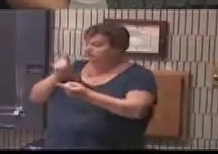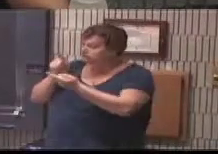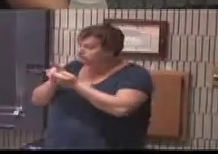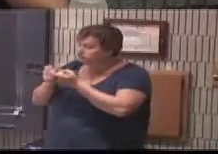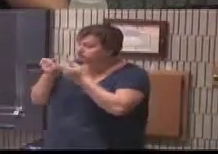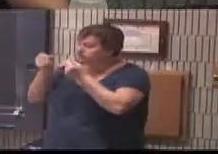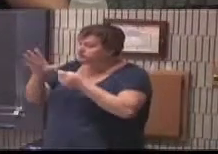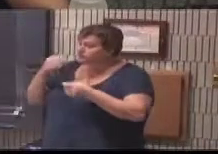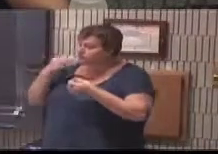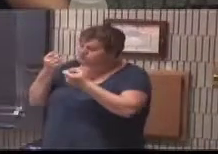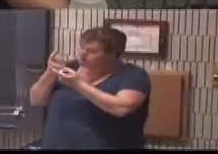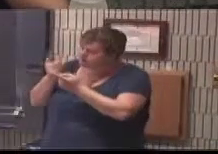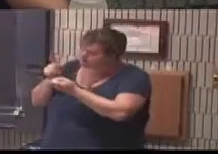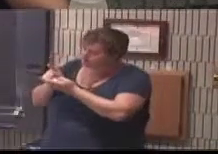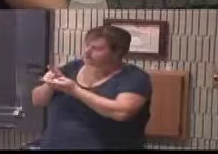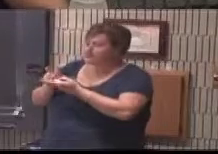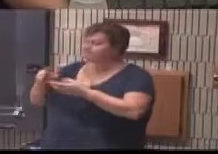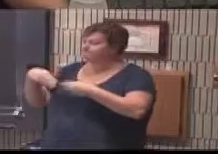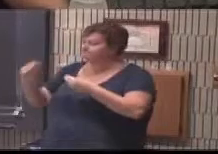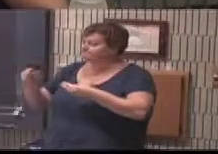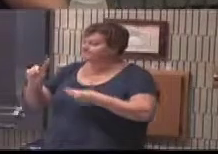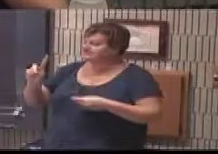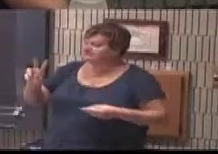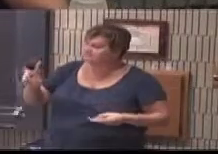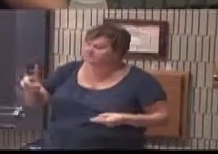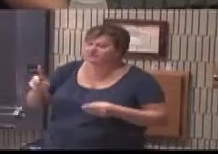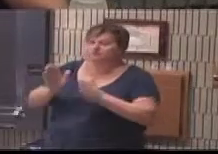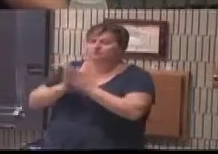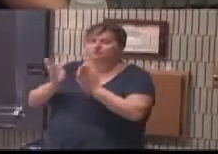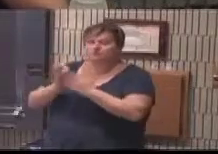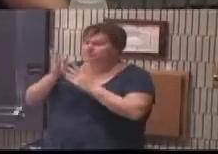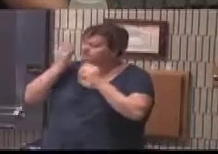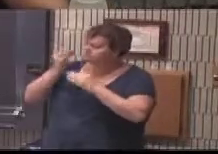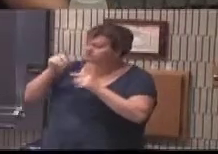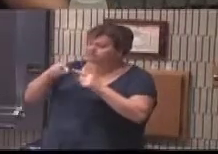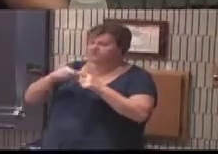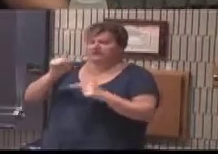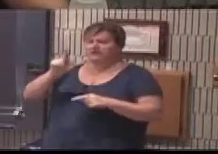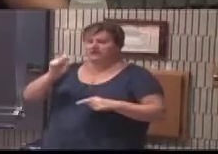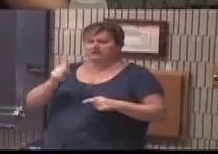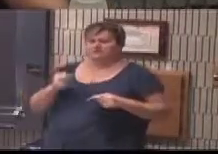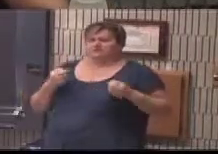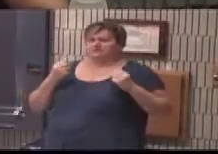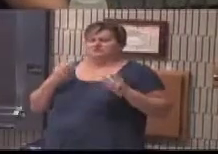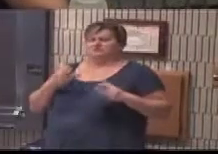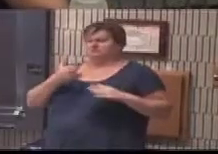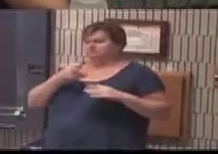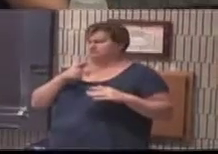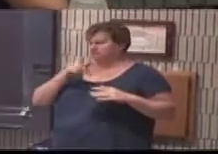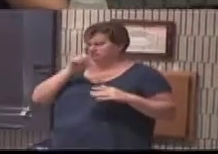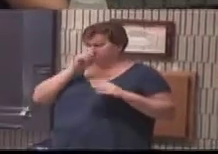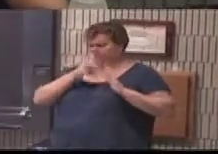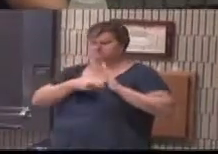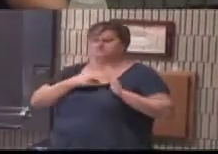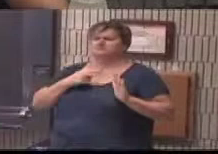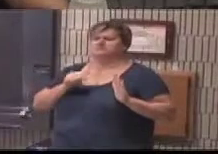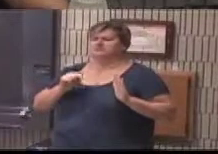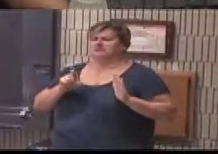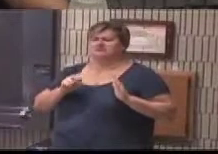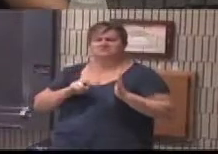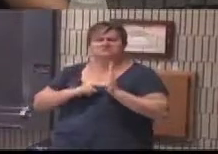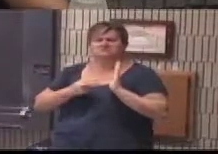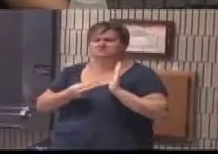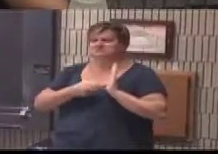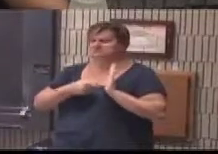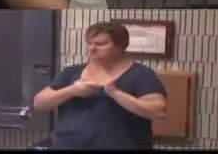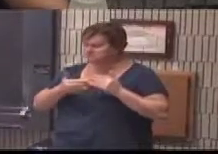DVDs, information about ALS. A lot of people have been diagnosed with it and have never heard of it, don't know the details of the disease or what is